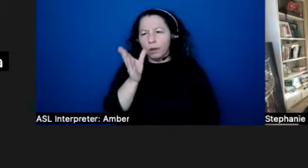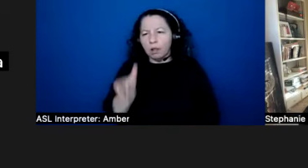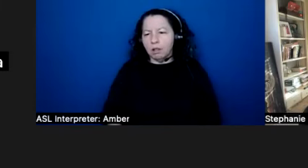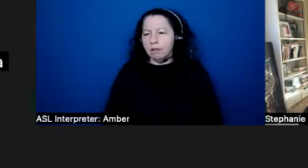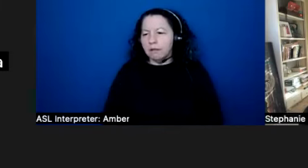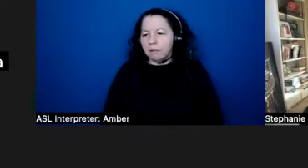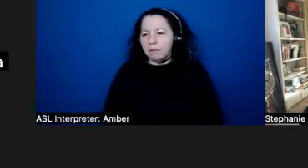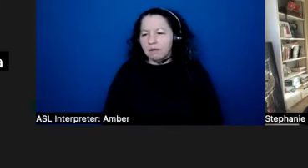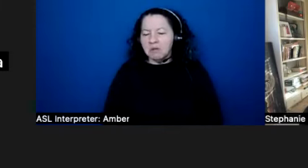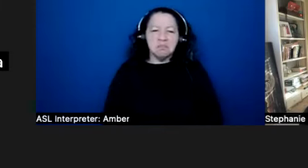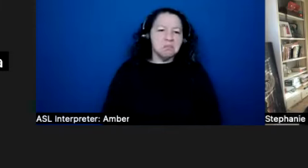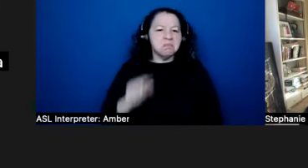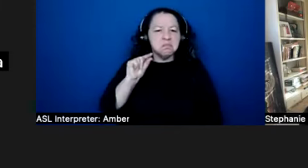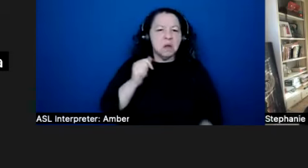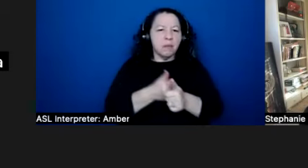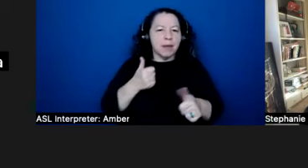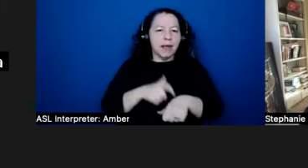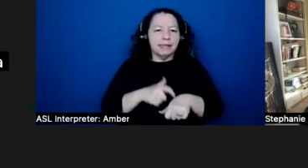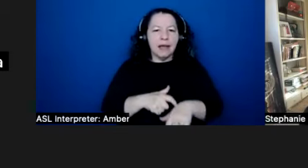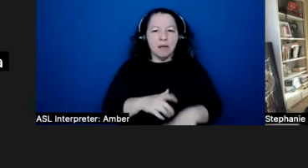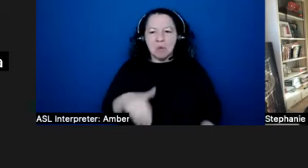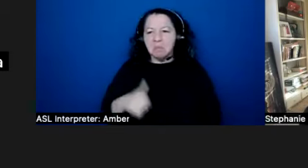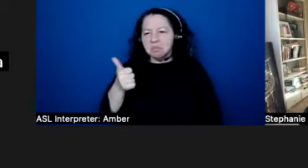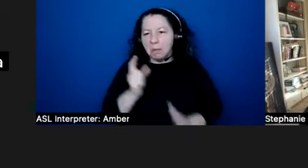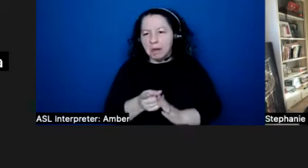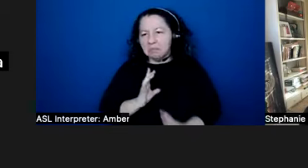just because we are a little behind time.